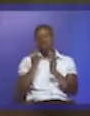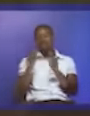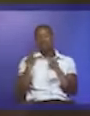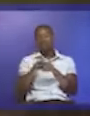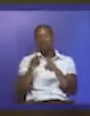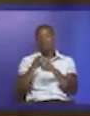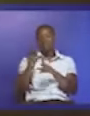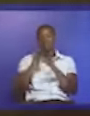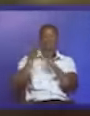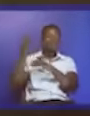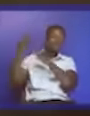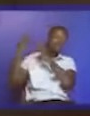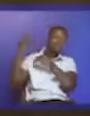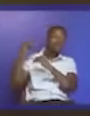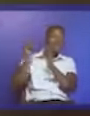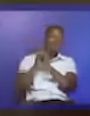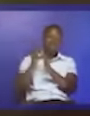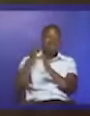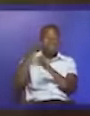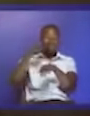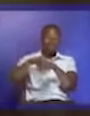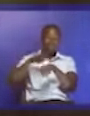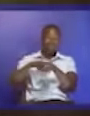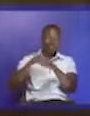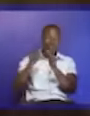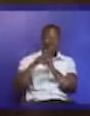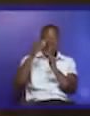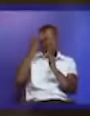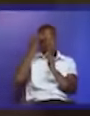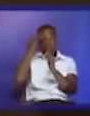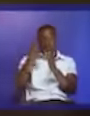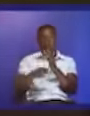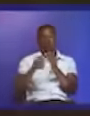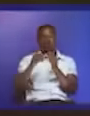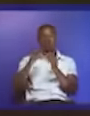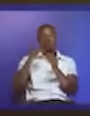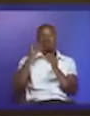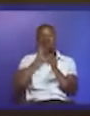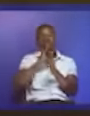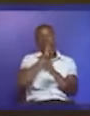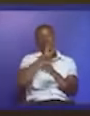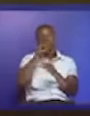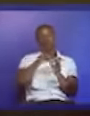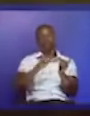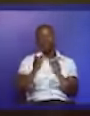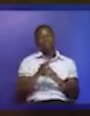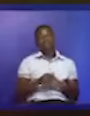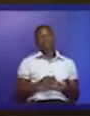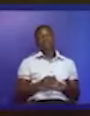Issachar, understand the times and to know what Israel ought to do.